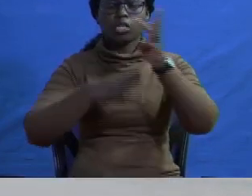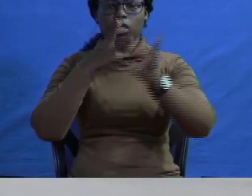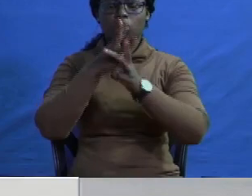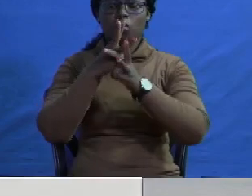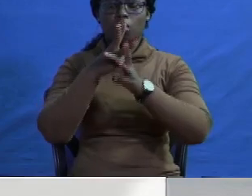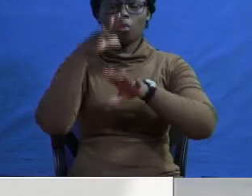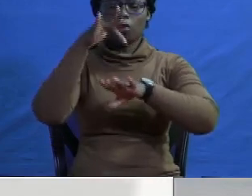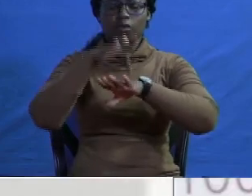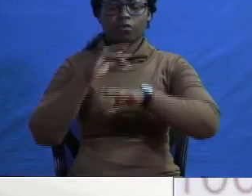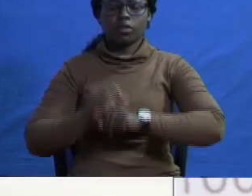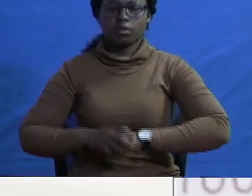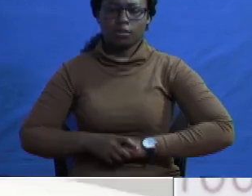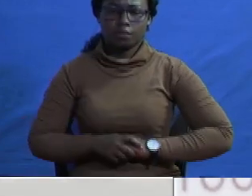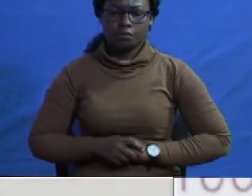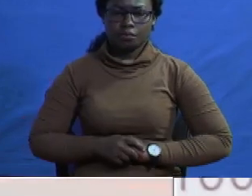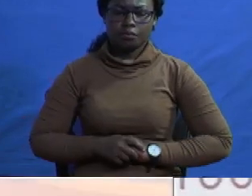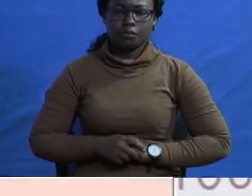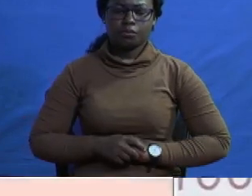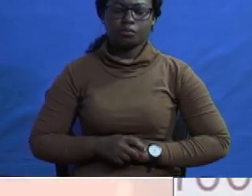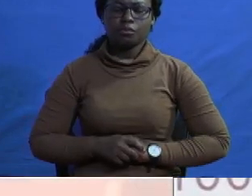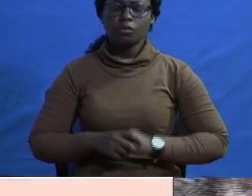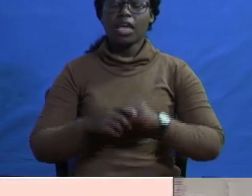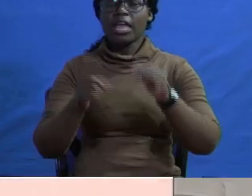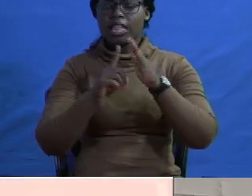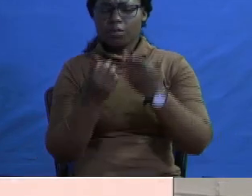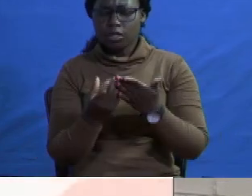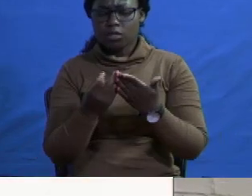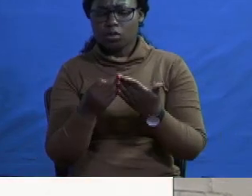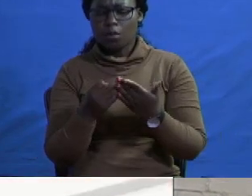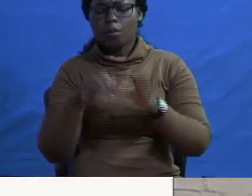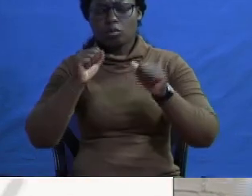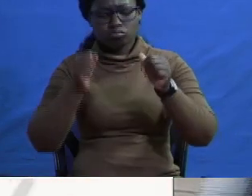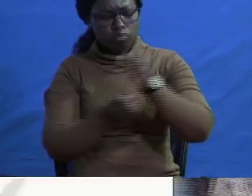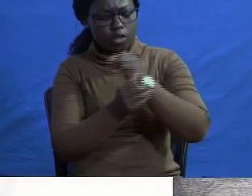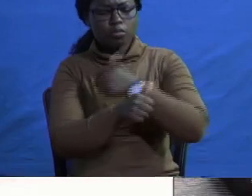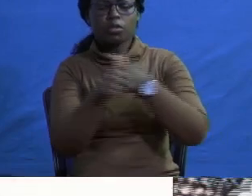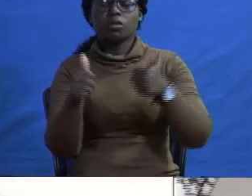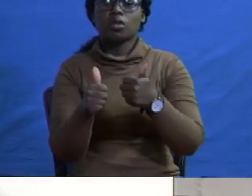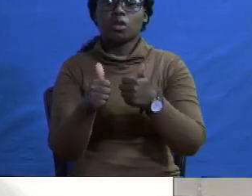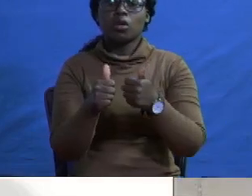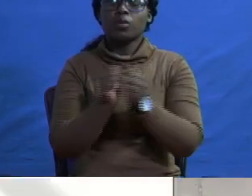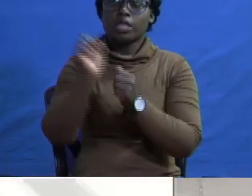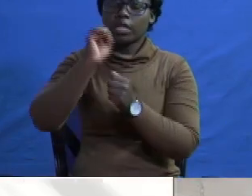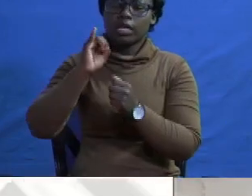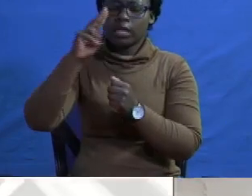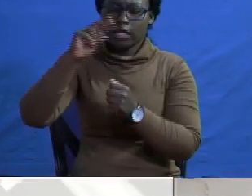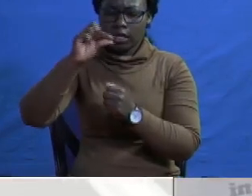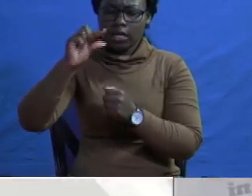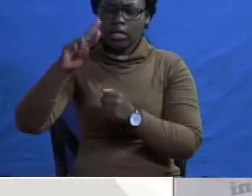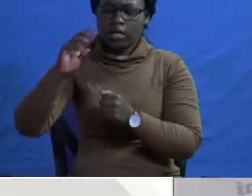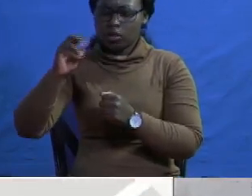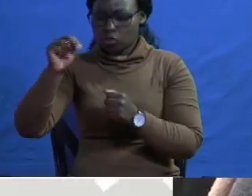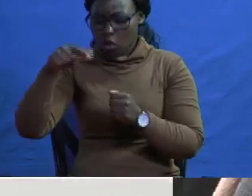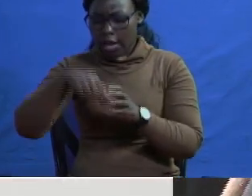factors. The pinch of the pain at the pump can only be explained well by Patrick Sironga, a matatu operator